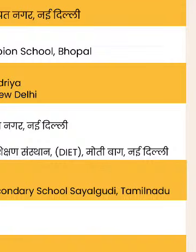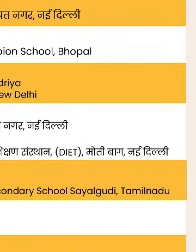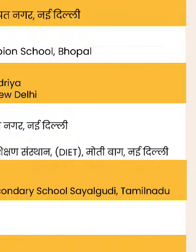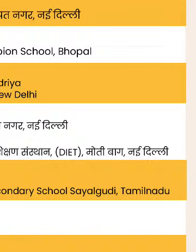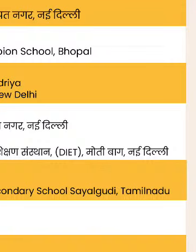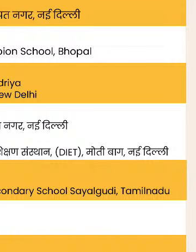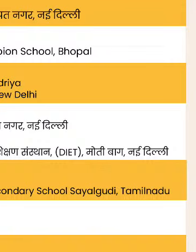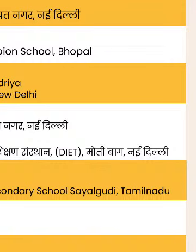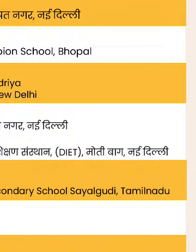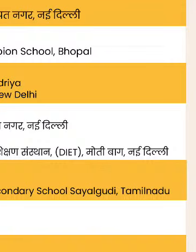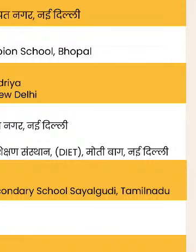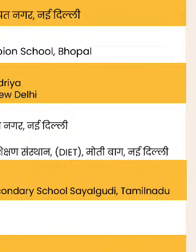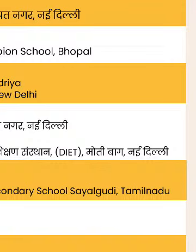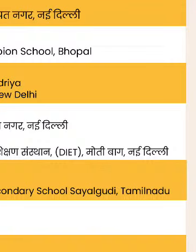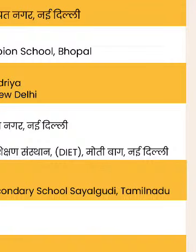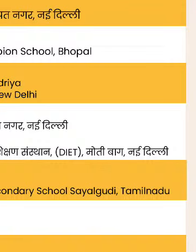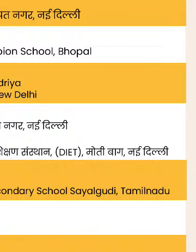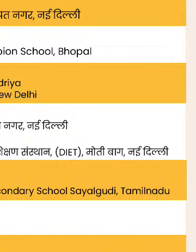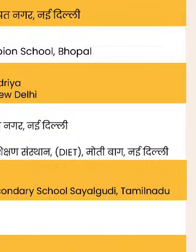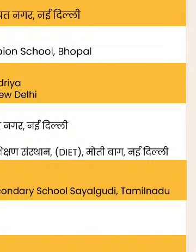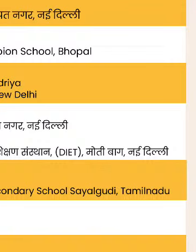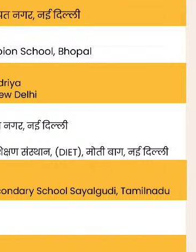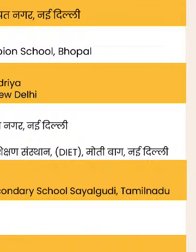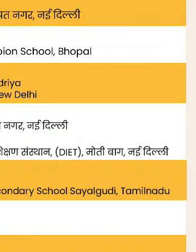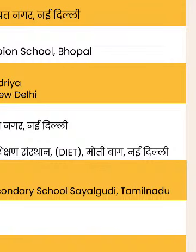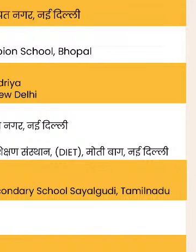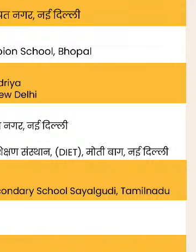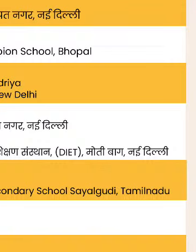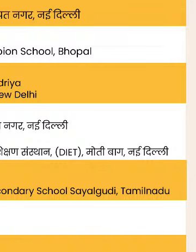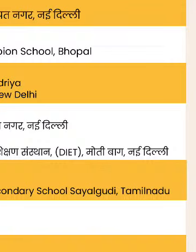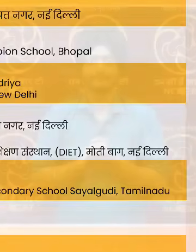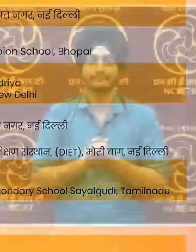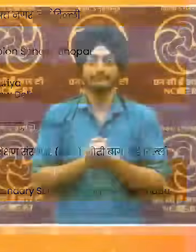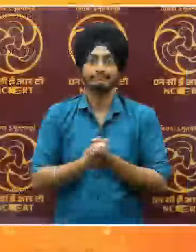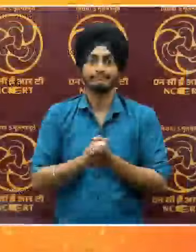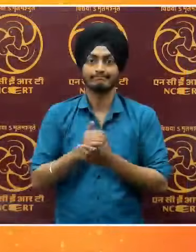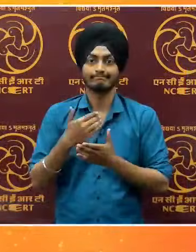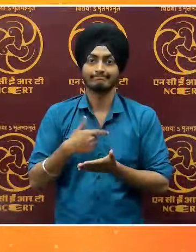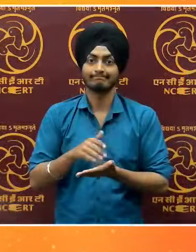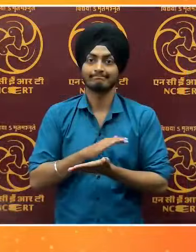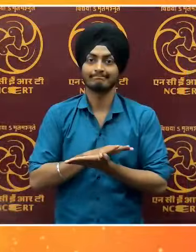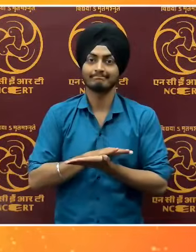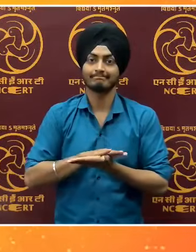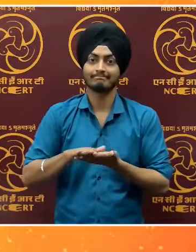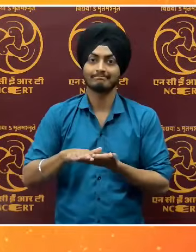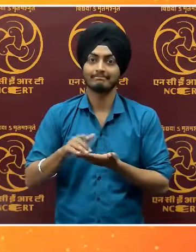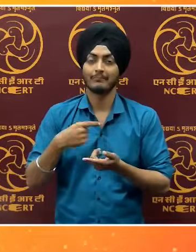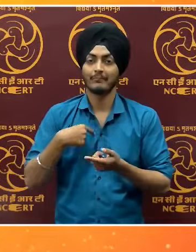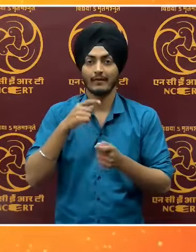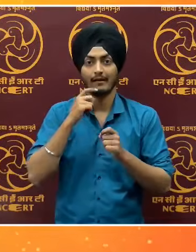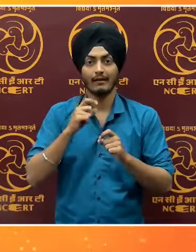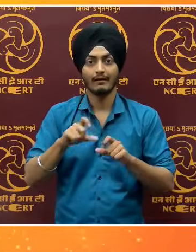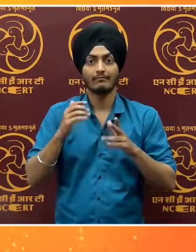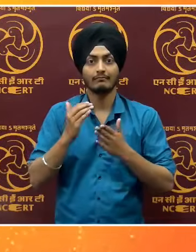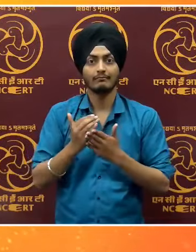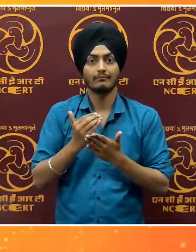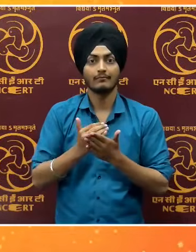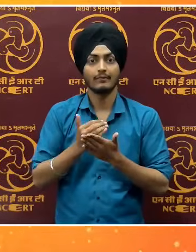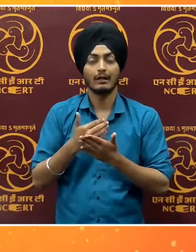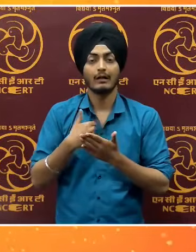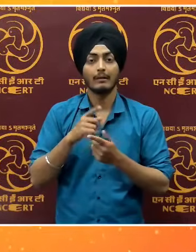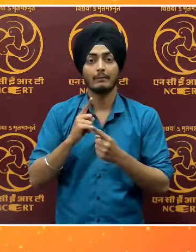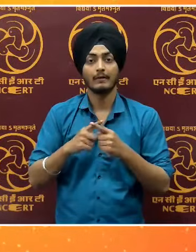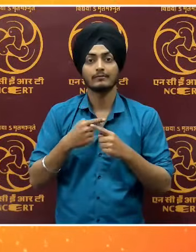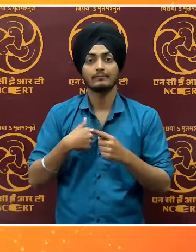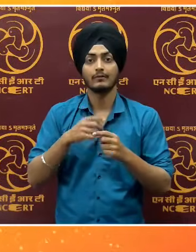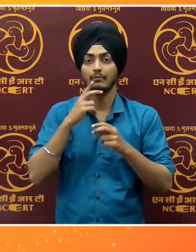in Tribe Dominated Area in Assam. And with this, we are wrapping up our this particular program, but let me also tell